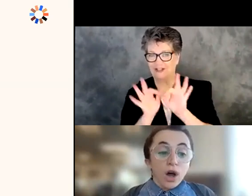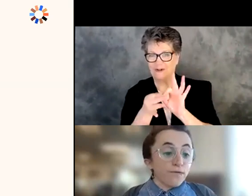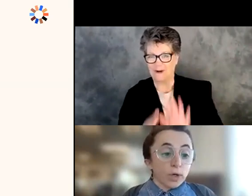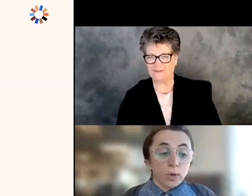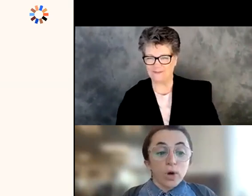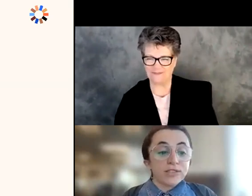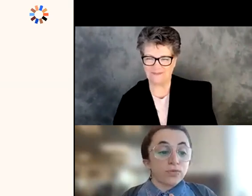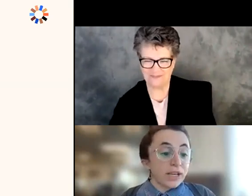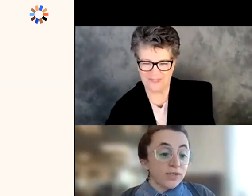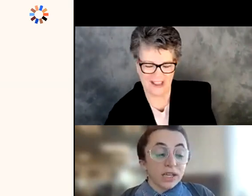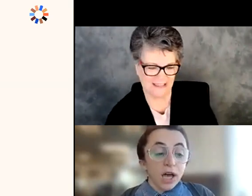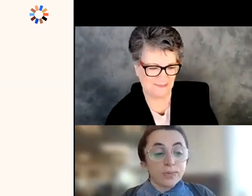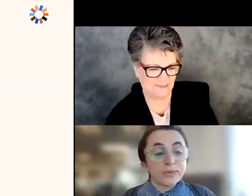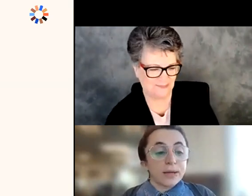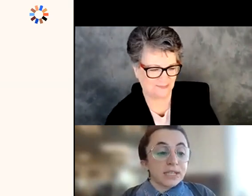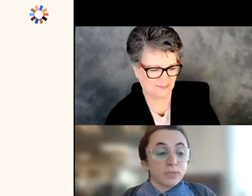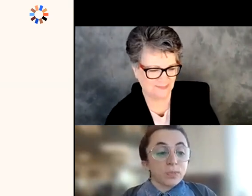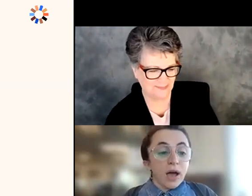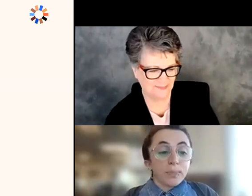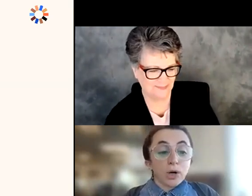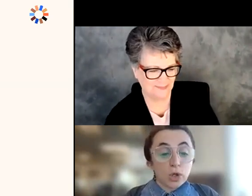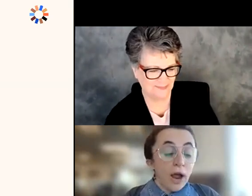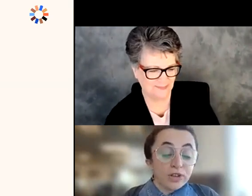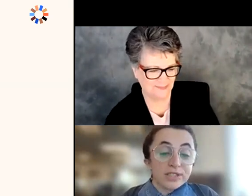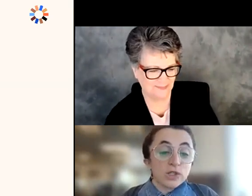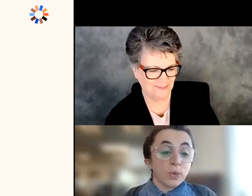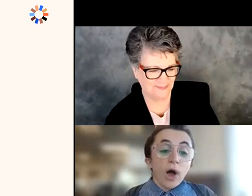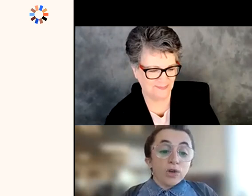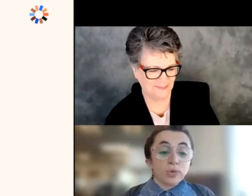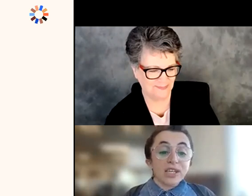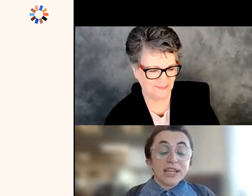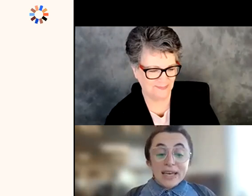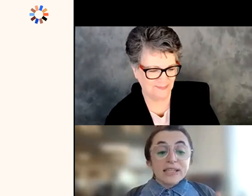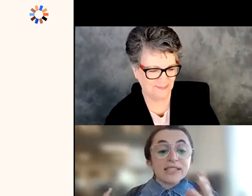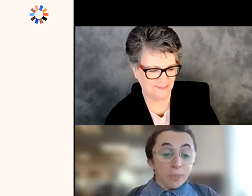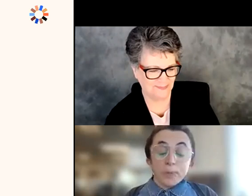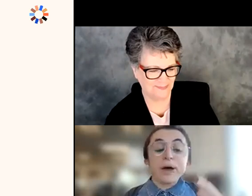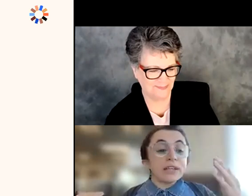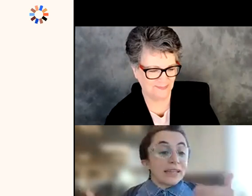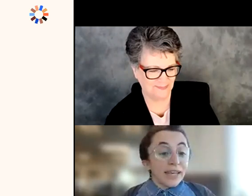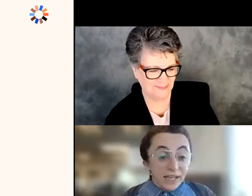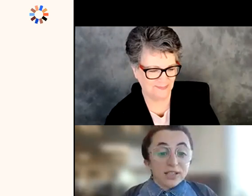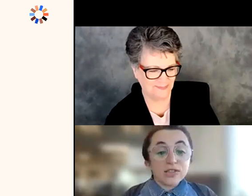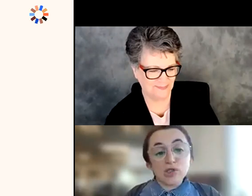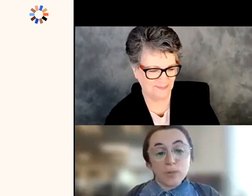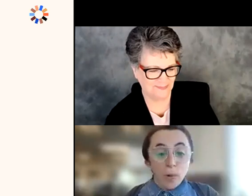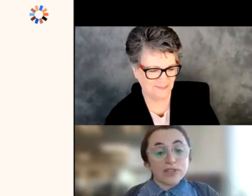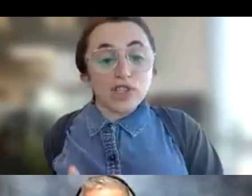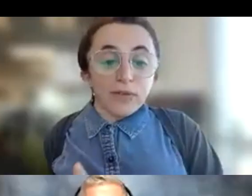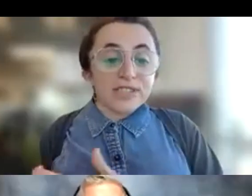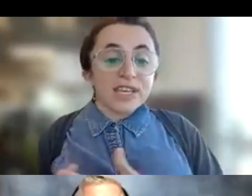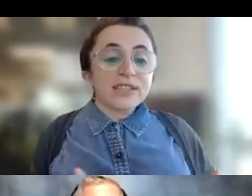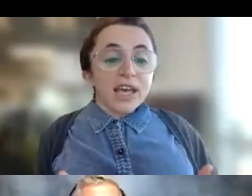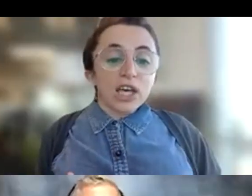accessible, affordable across a range of incomes, and meets personal preferences. We also need separate but linked supports